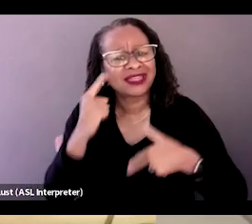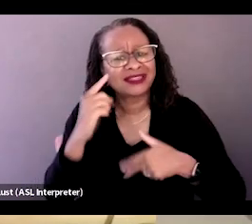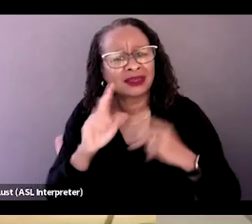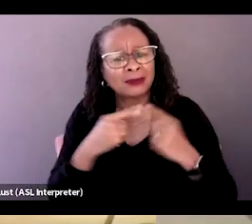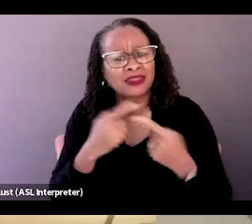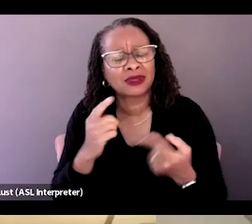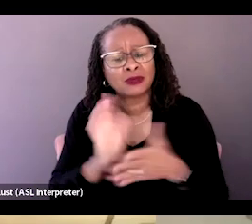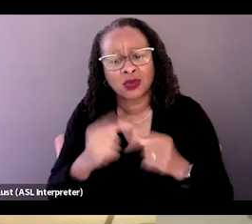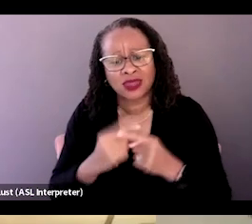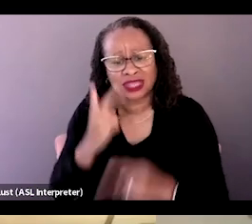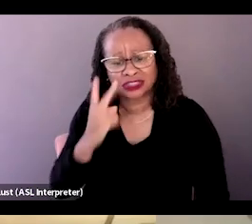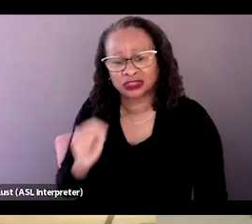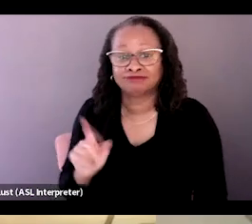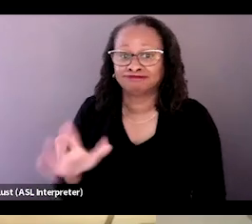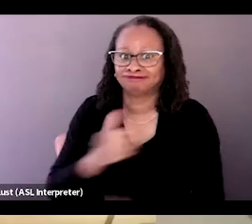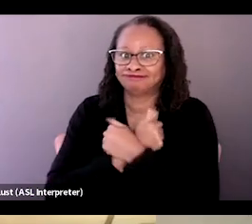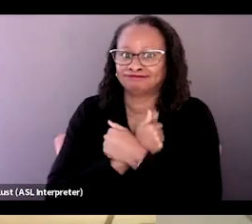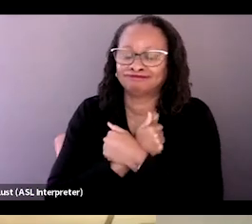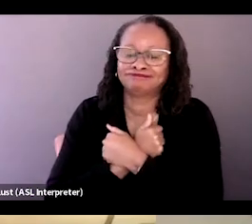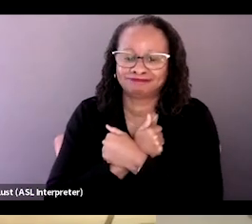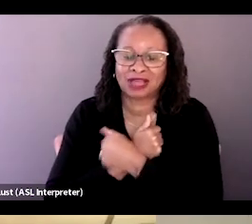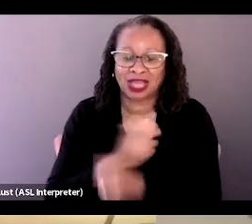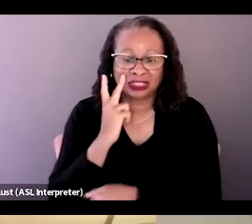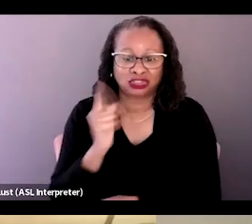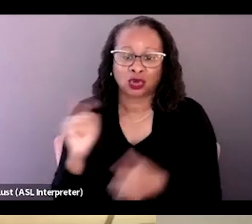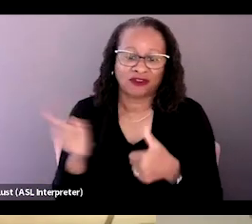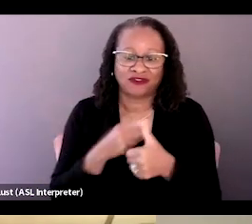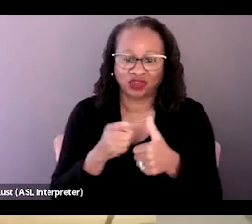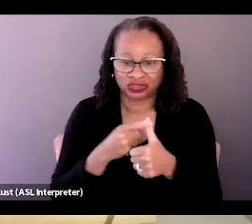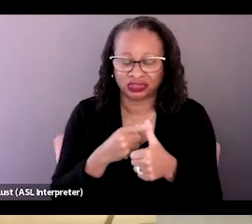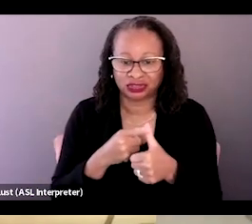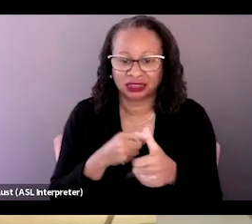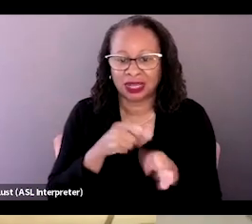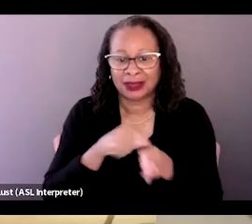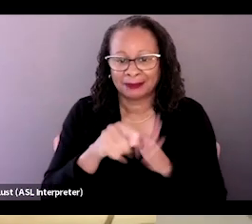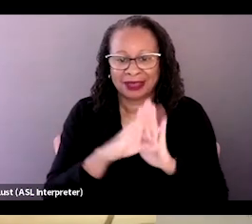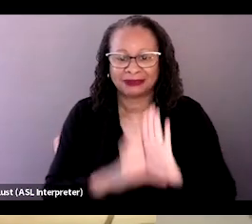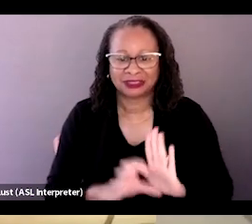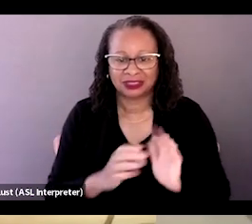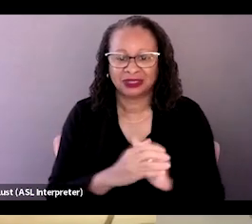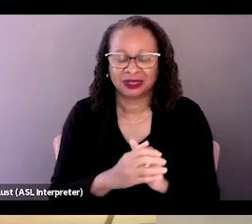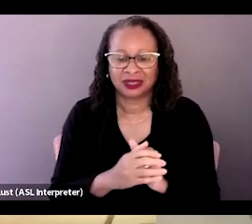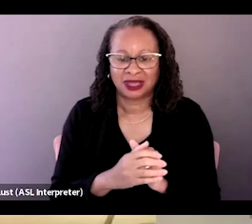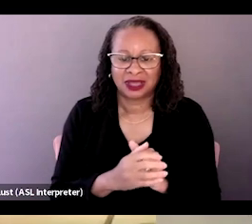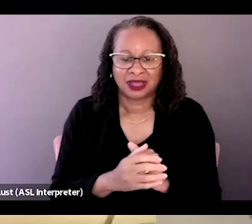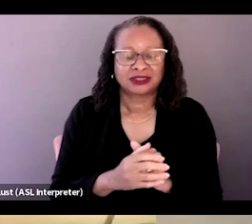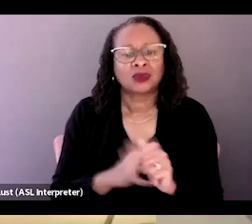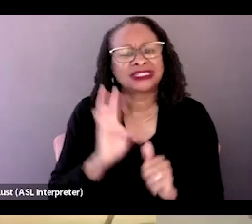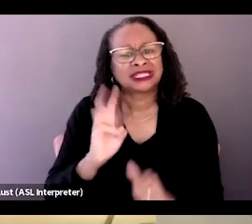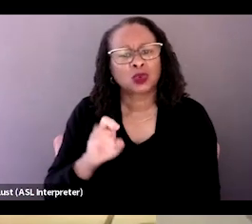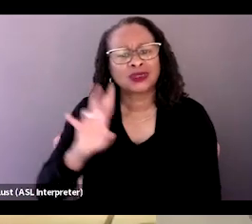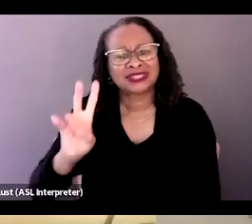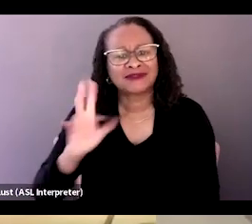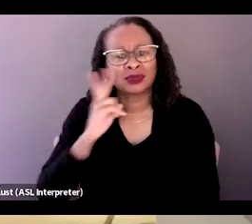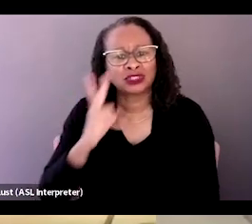Oh, they loved it. They saw it first, just the main characters, so 6 or 7, they were there, and we showed them the film